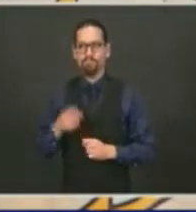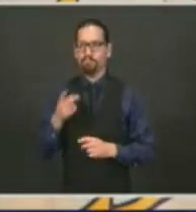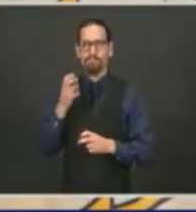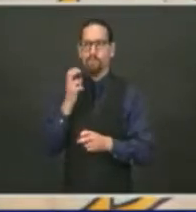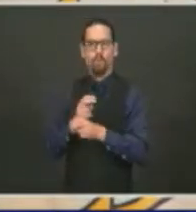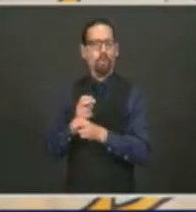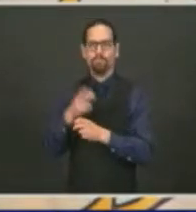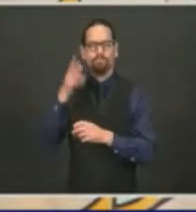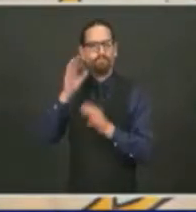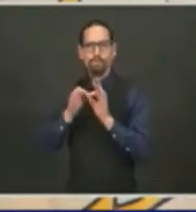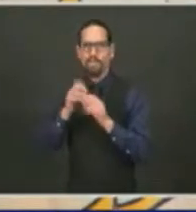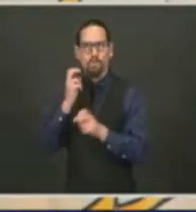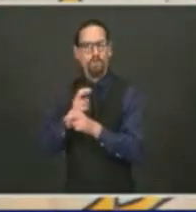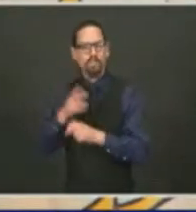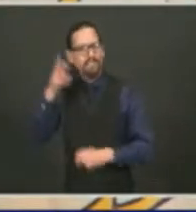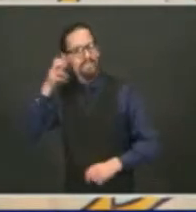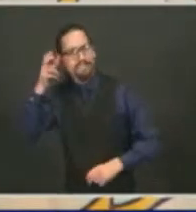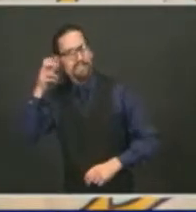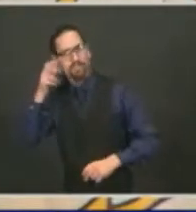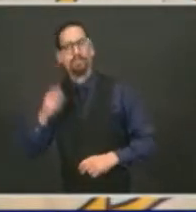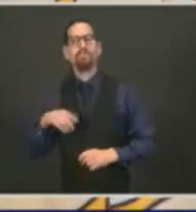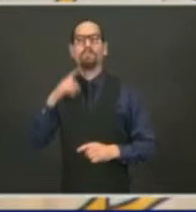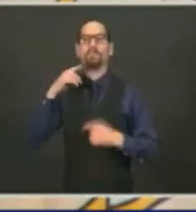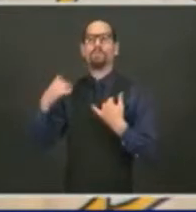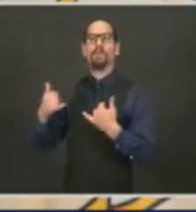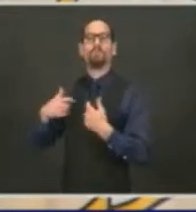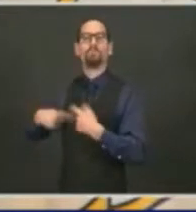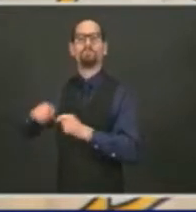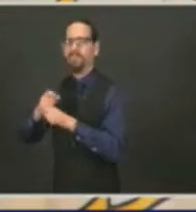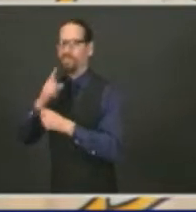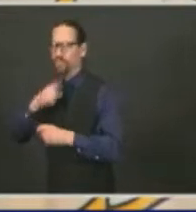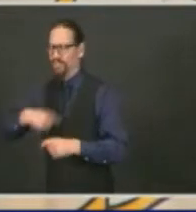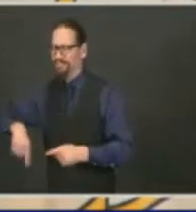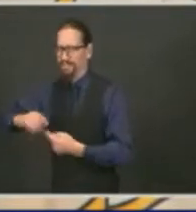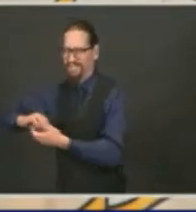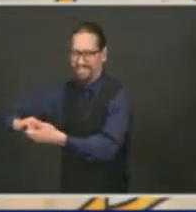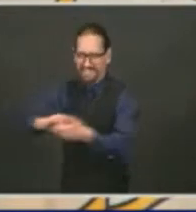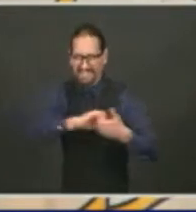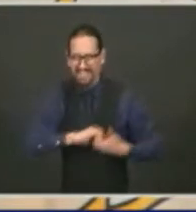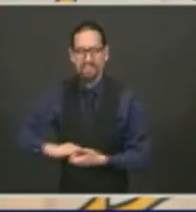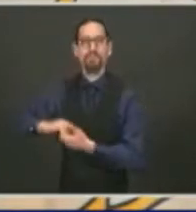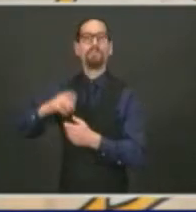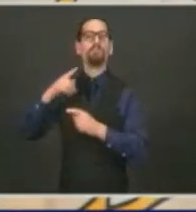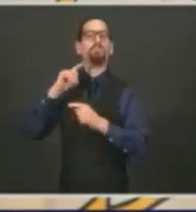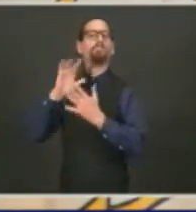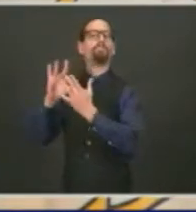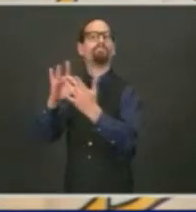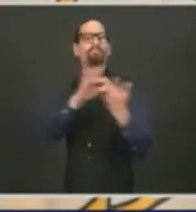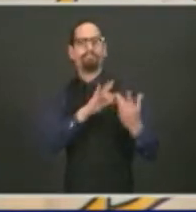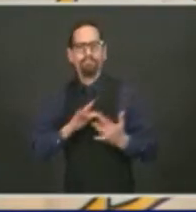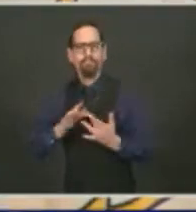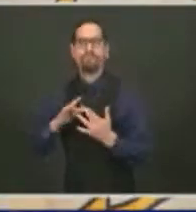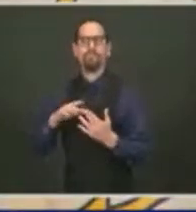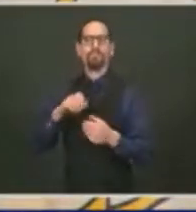with superintendents, and yes, I reached out to them, and yes, I explained that my comments were in no way intended to